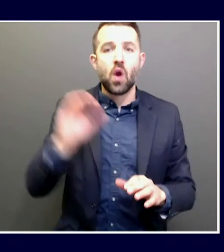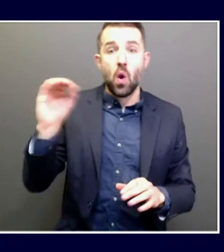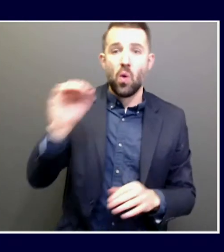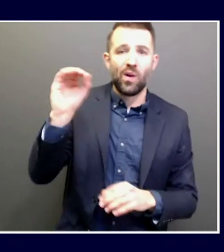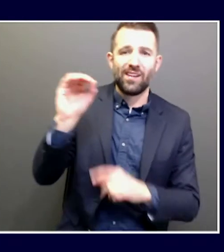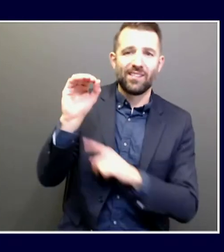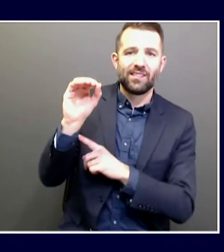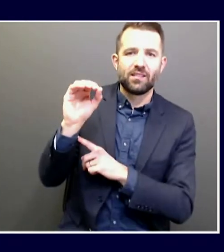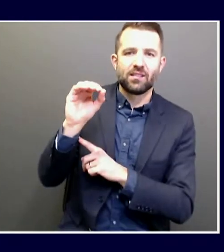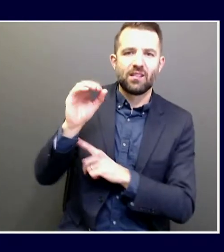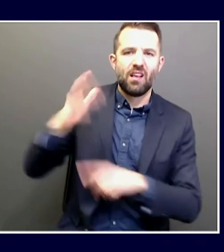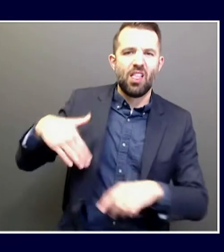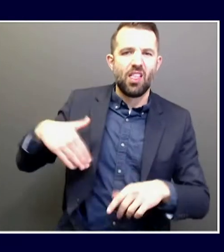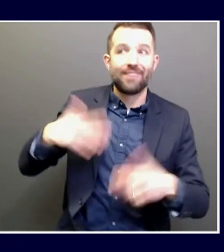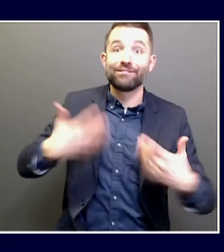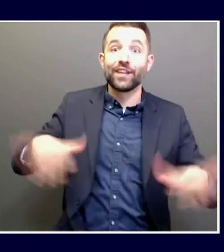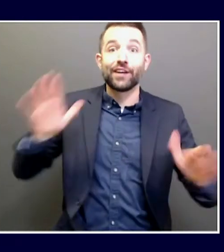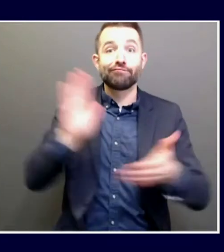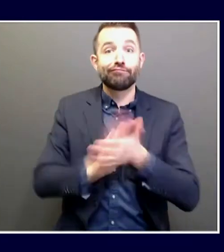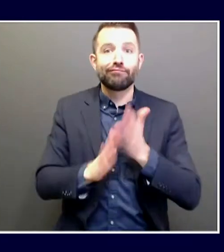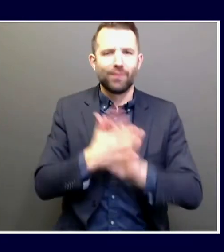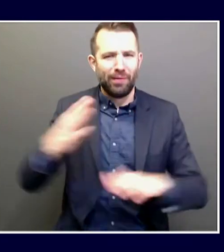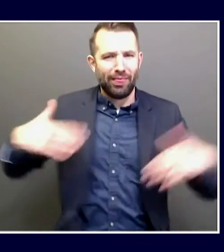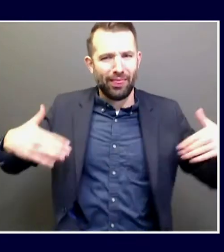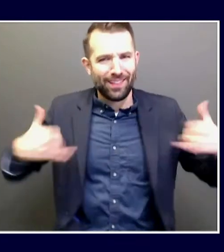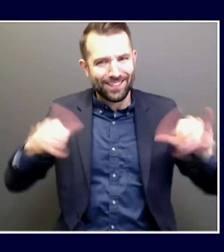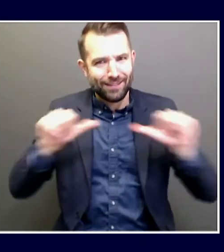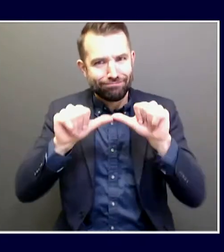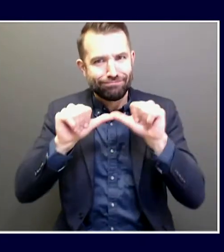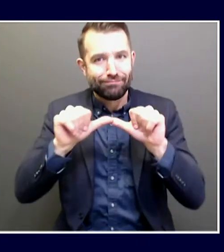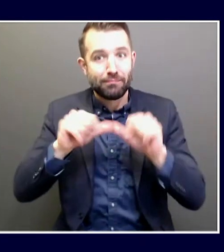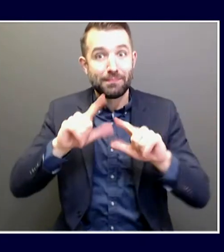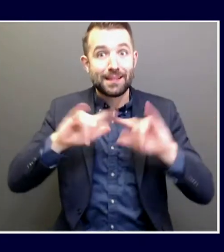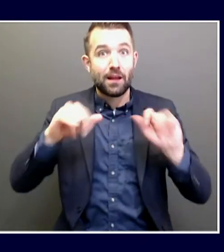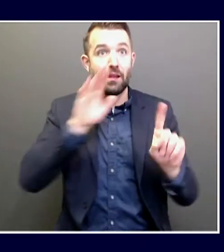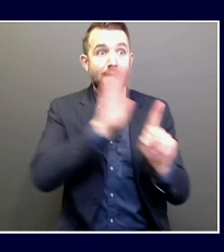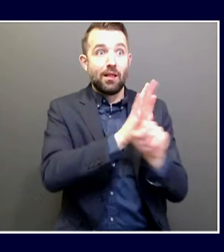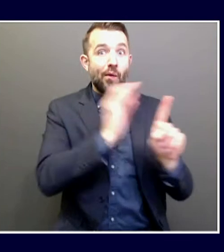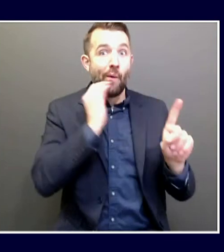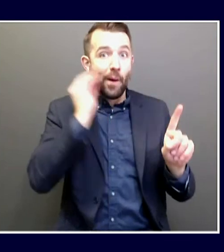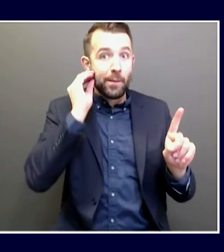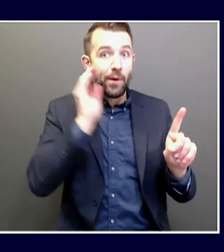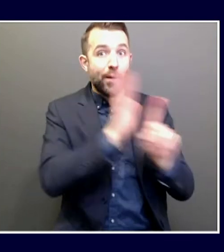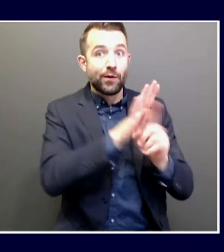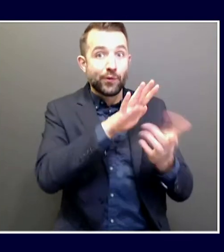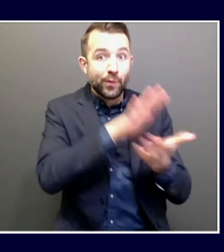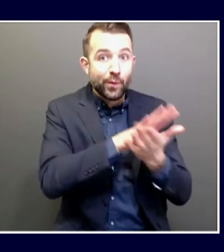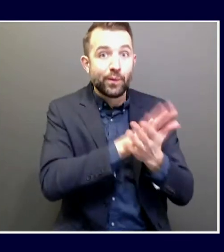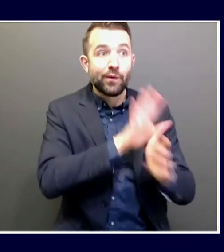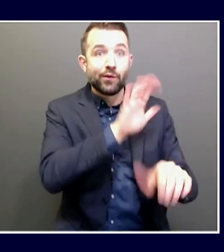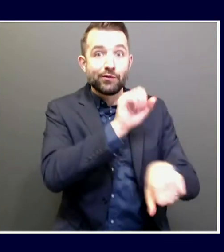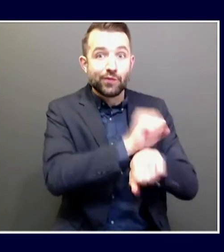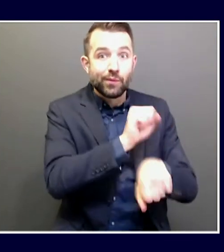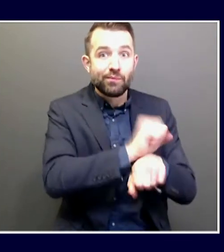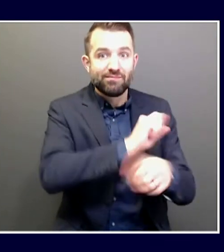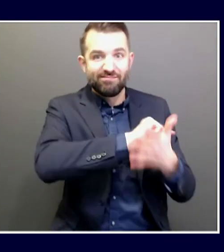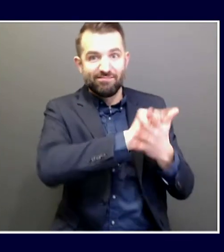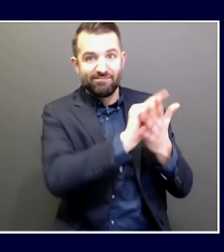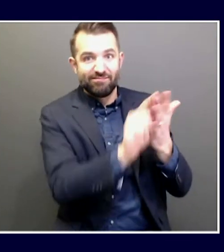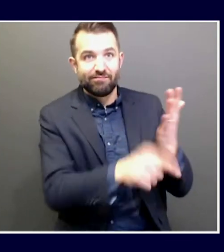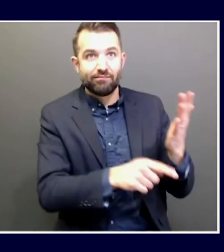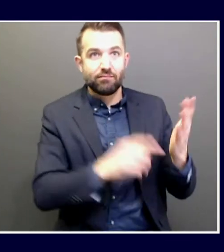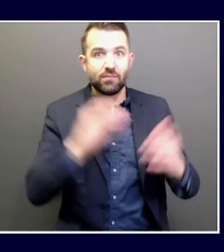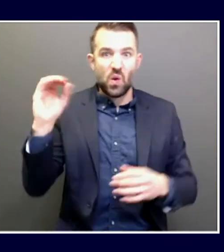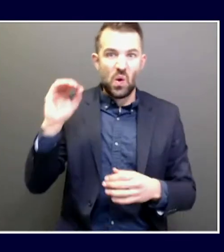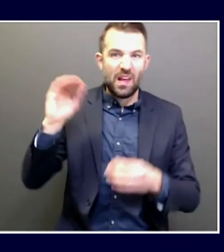of exposure, home, work, etc. With Omicron and its sky-high transmission